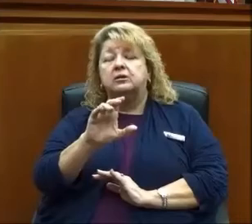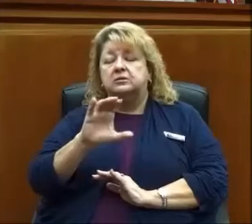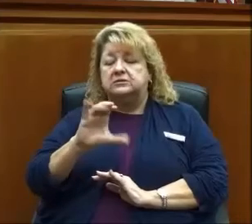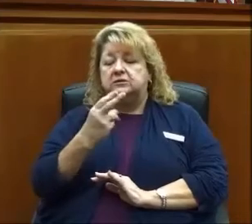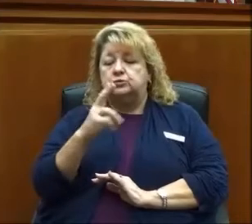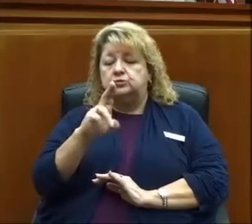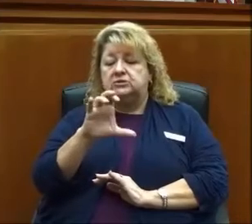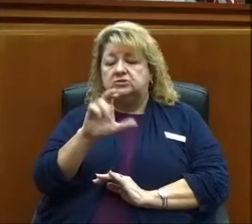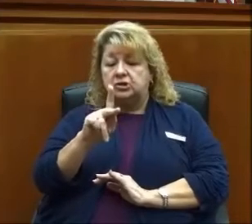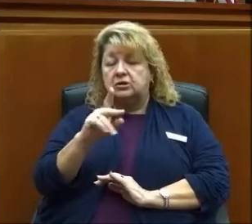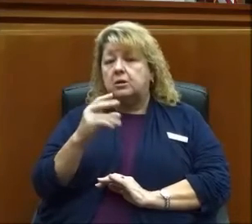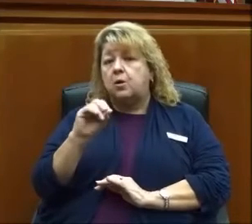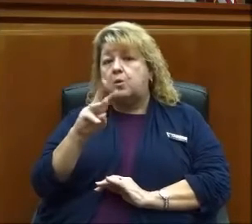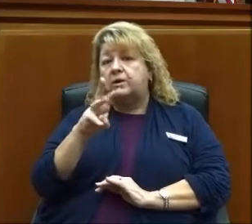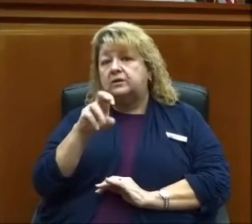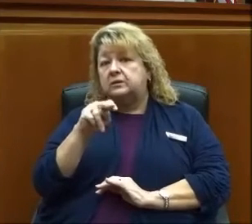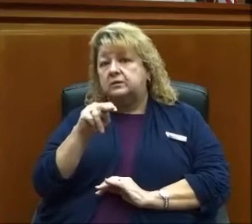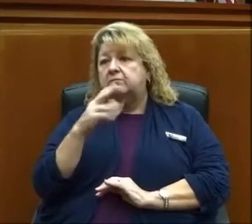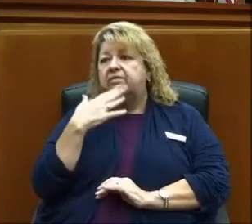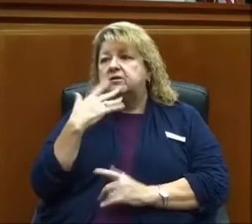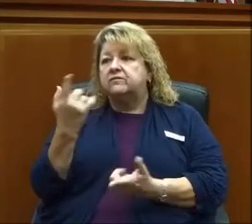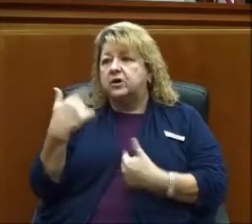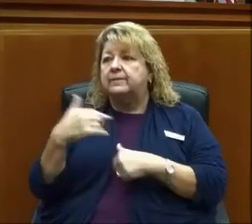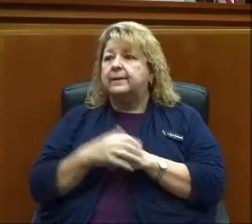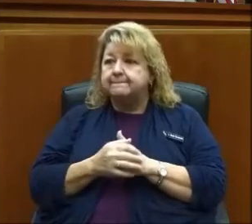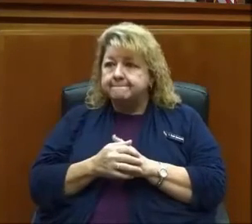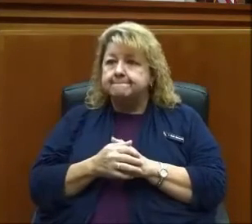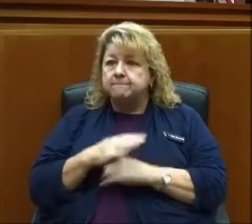today. Thank you for coming.